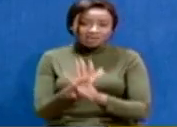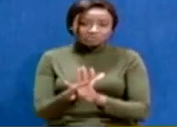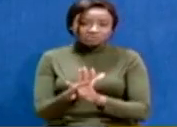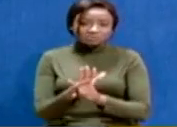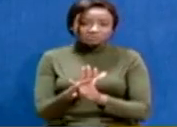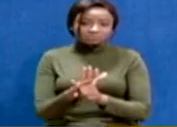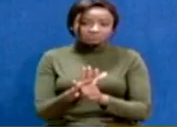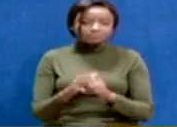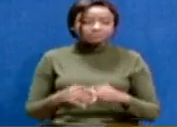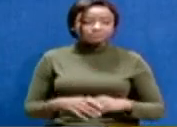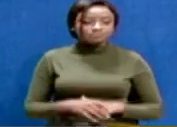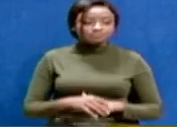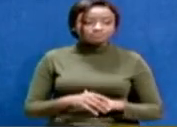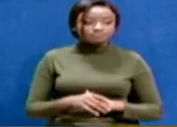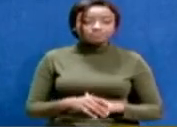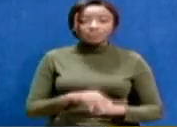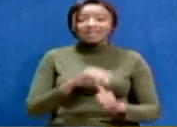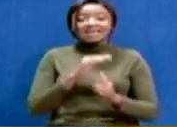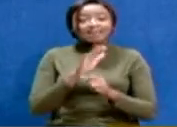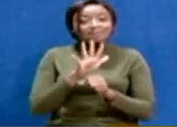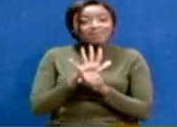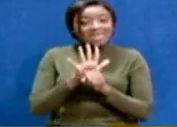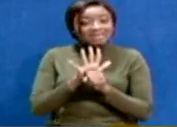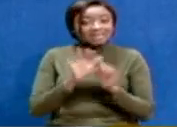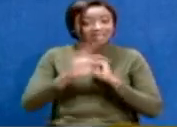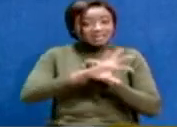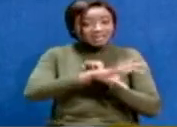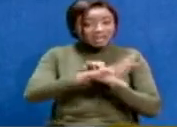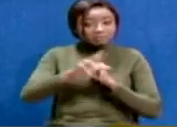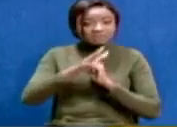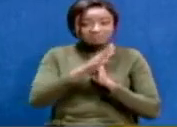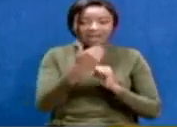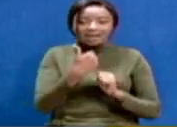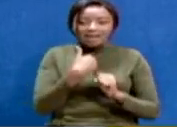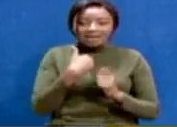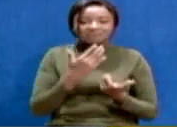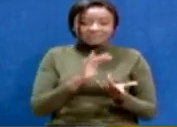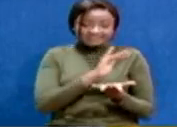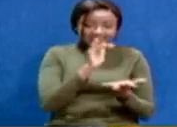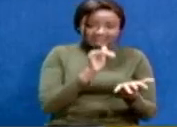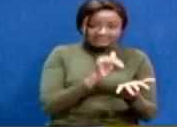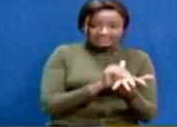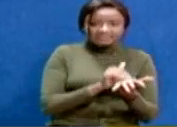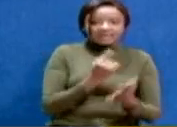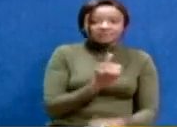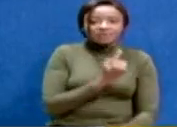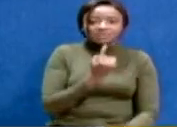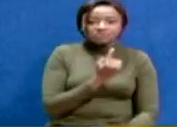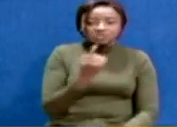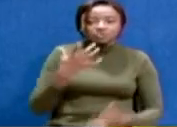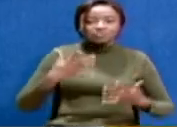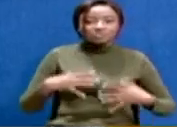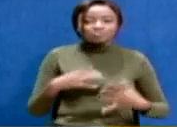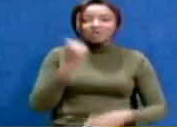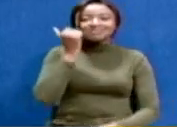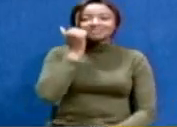preparedness. Most of the counties now have dedicated isolation and treatment centers for